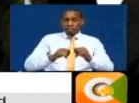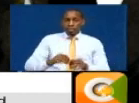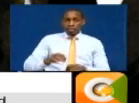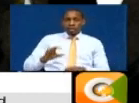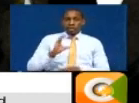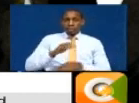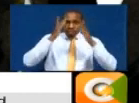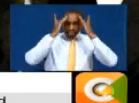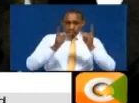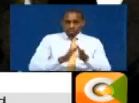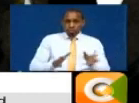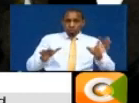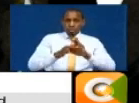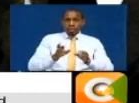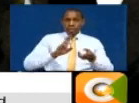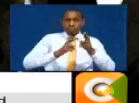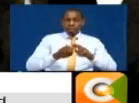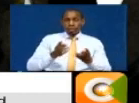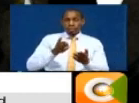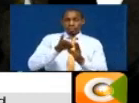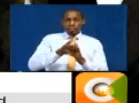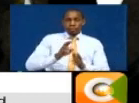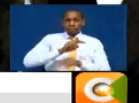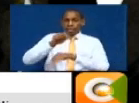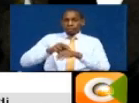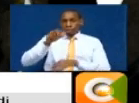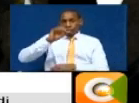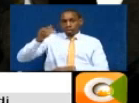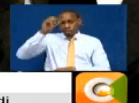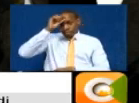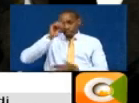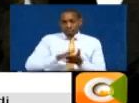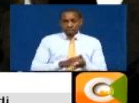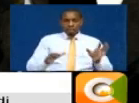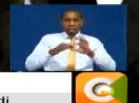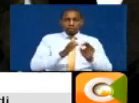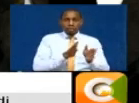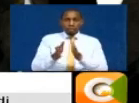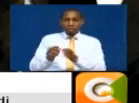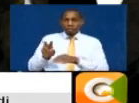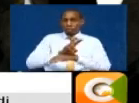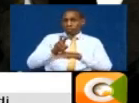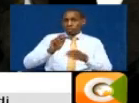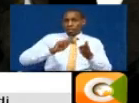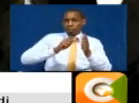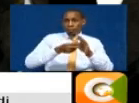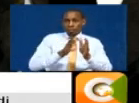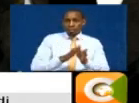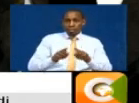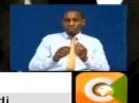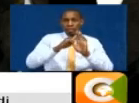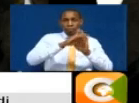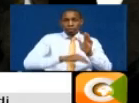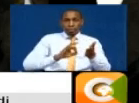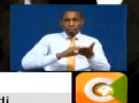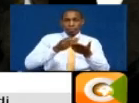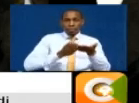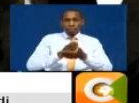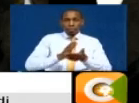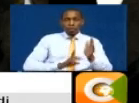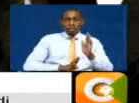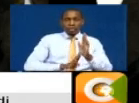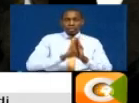cabinet decisions, coordinate relations between the national and county governments, coordinate planning and supervision of projects and programs funded by